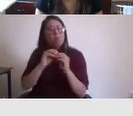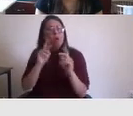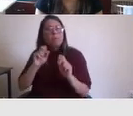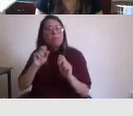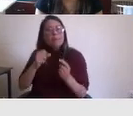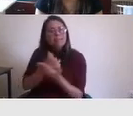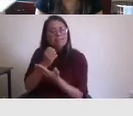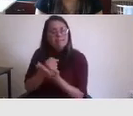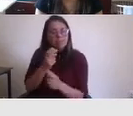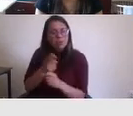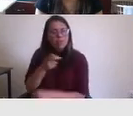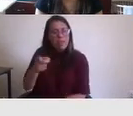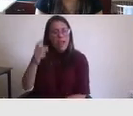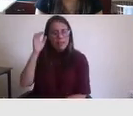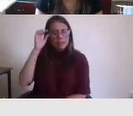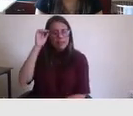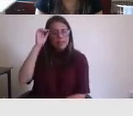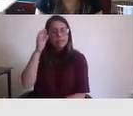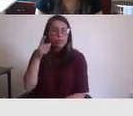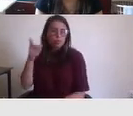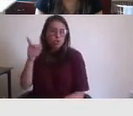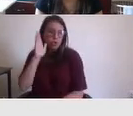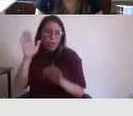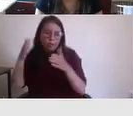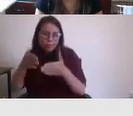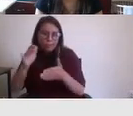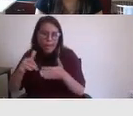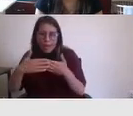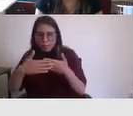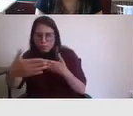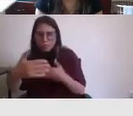that's part of what she'll be working on.